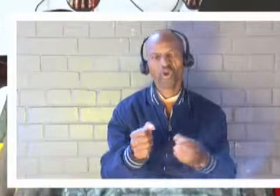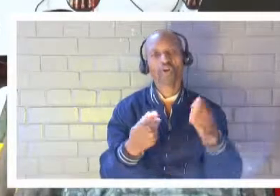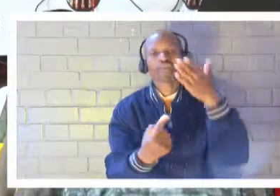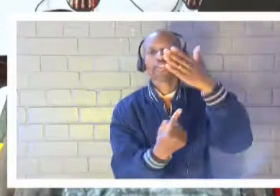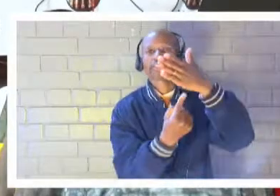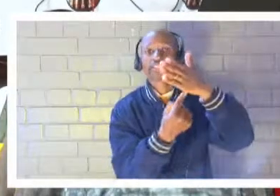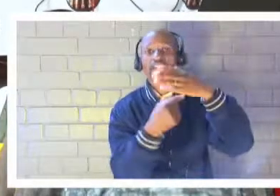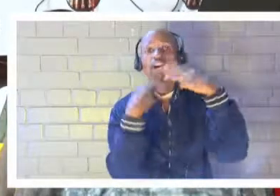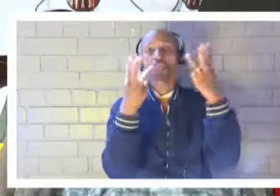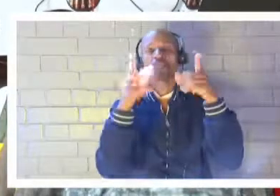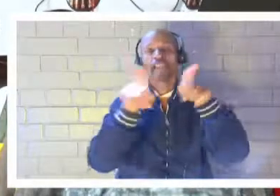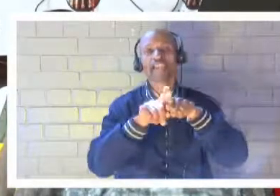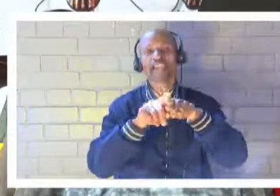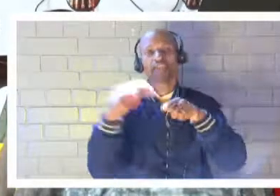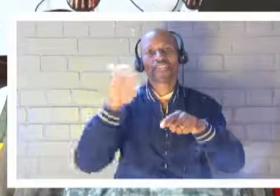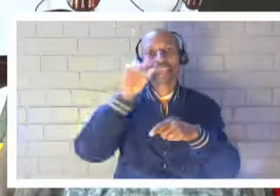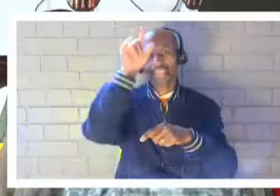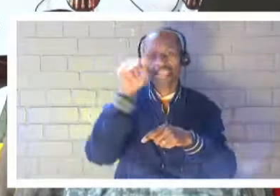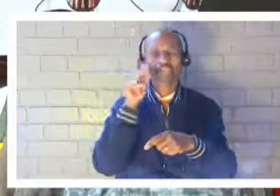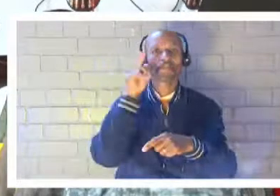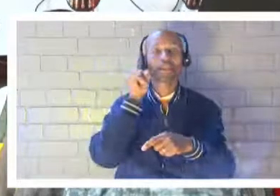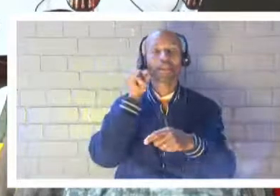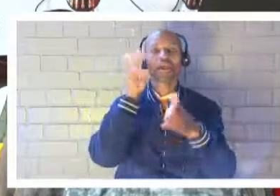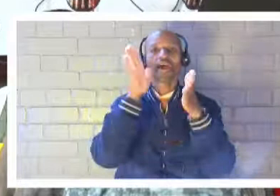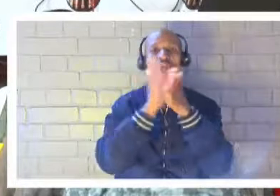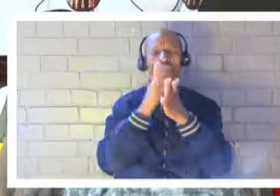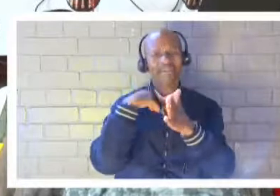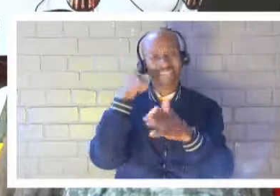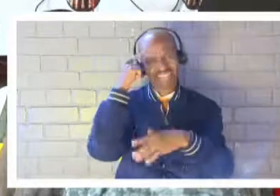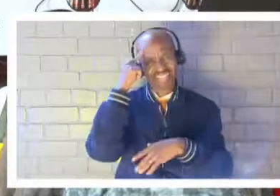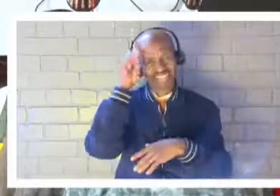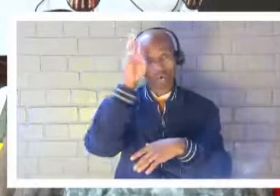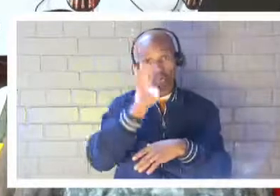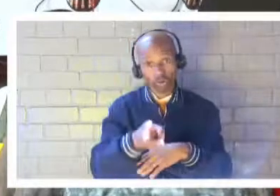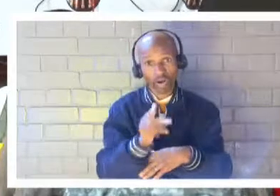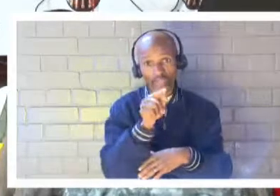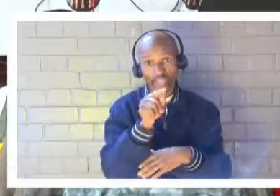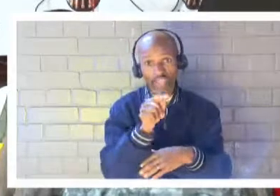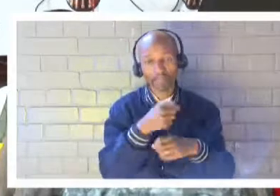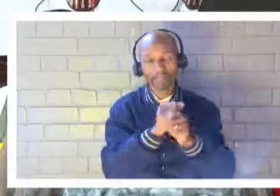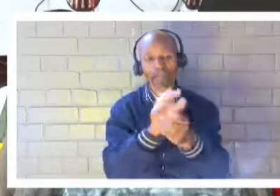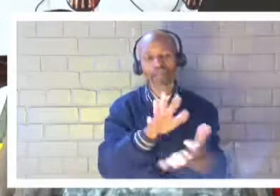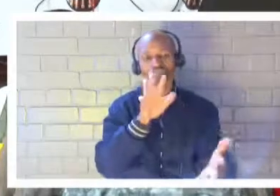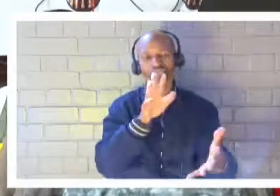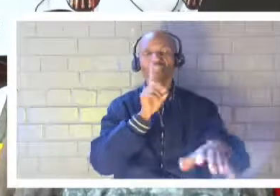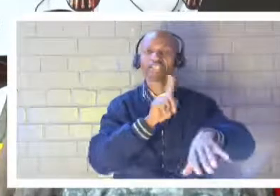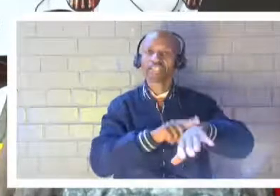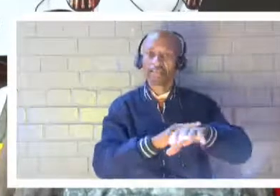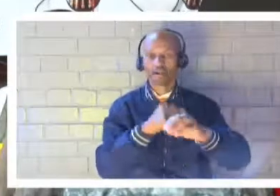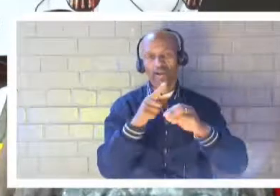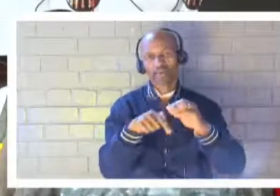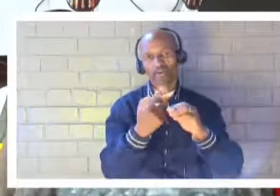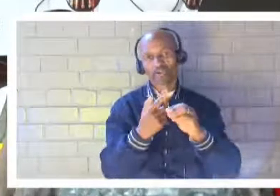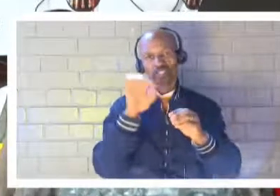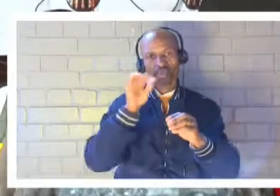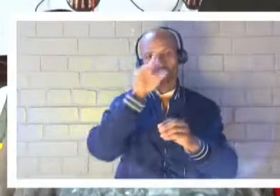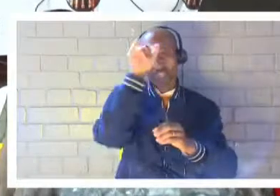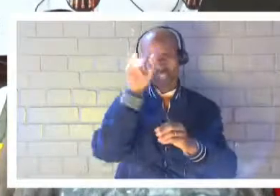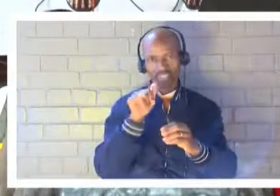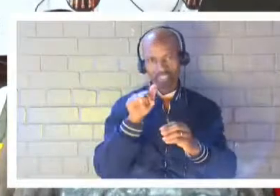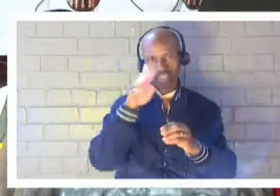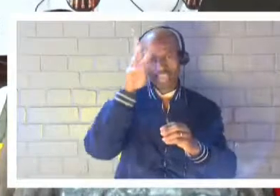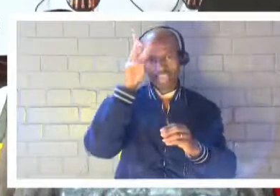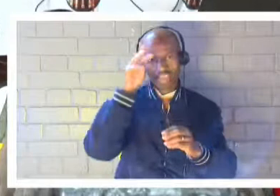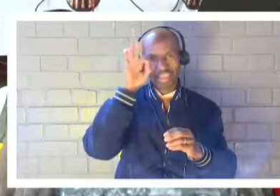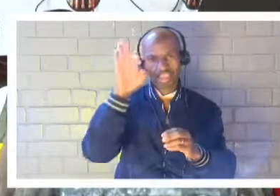technical people like your handyman. Then I think we will be maximizing our chance in terms of capacitating